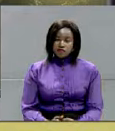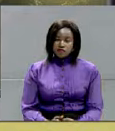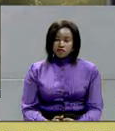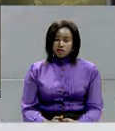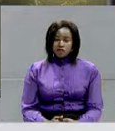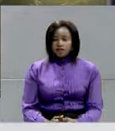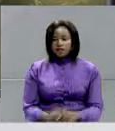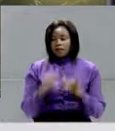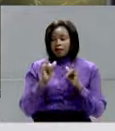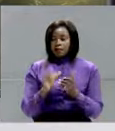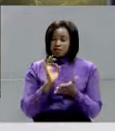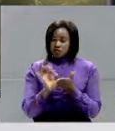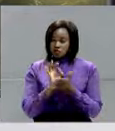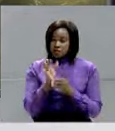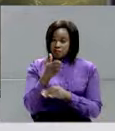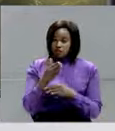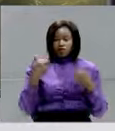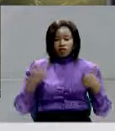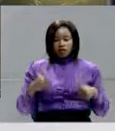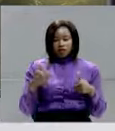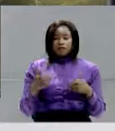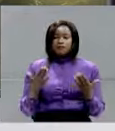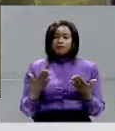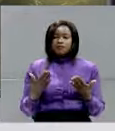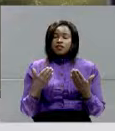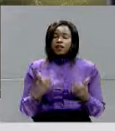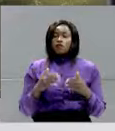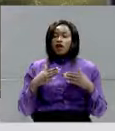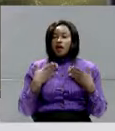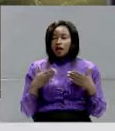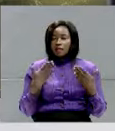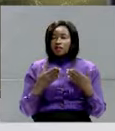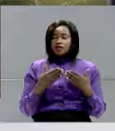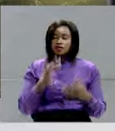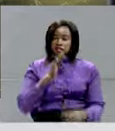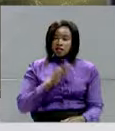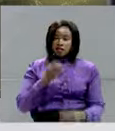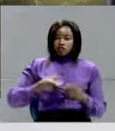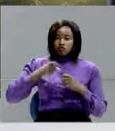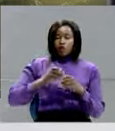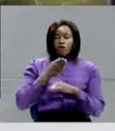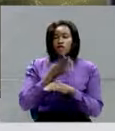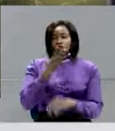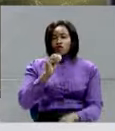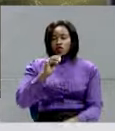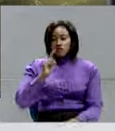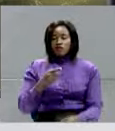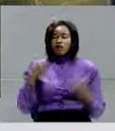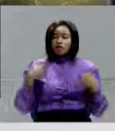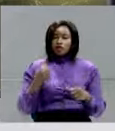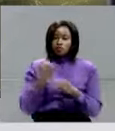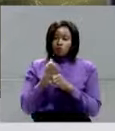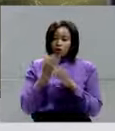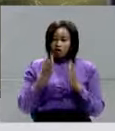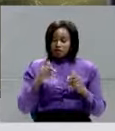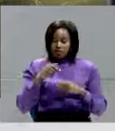The Permanent Secretary, Ministry of Health, Dr. Diana Twini, is happy with salary enhancement for over 40,000 health workers in this year